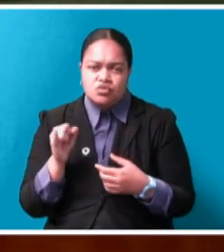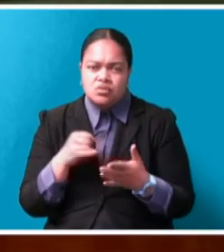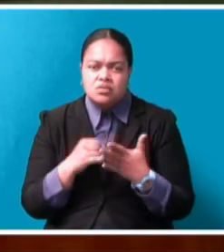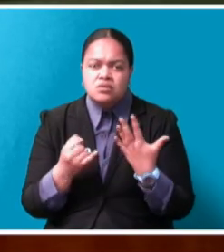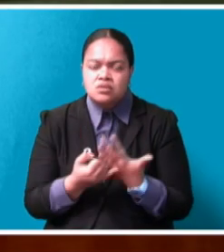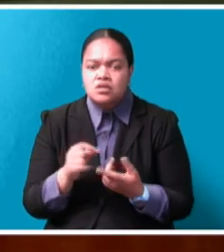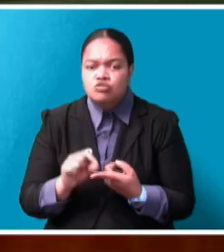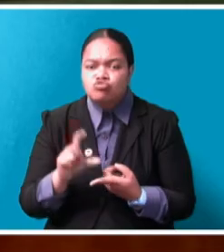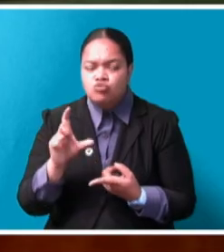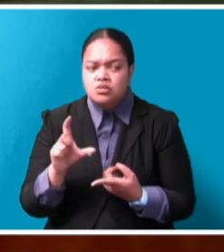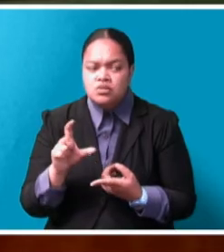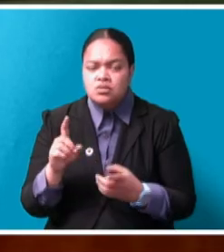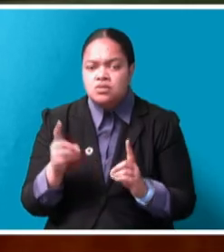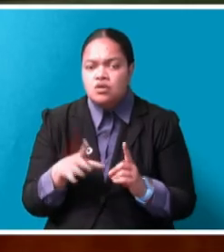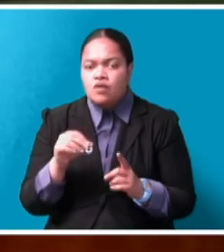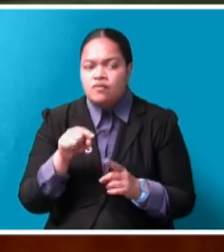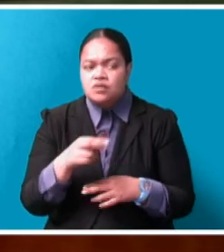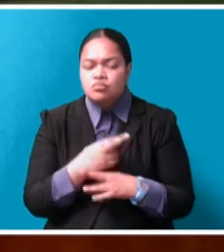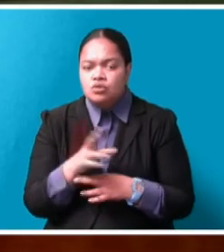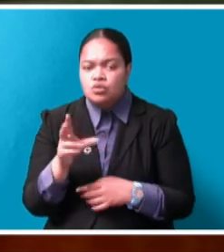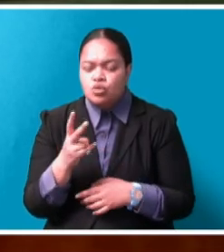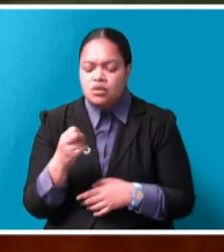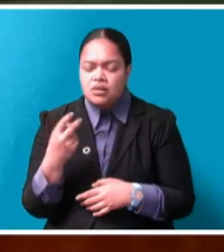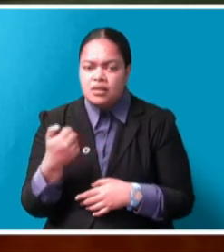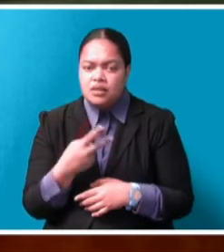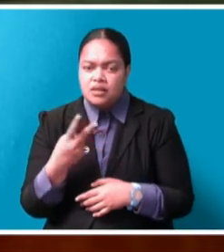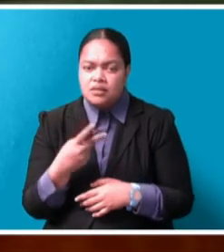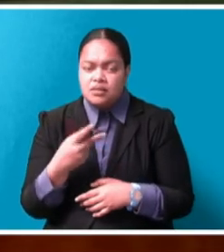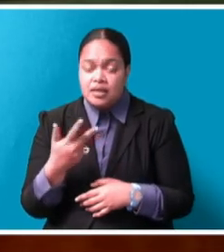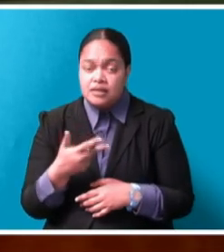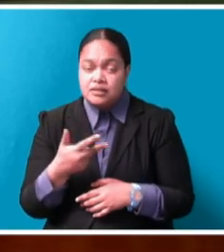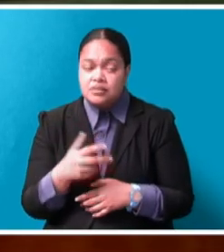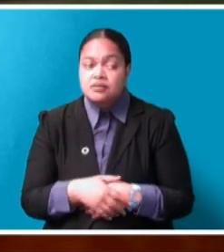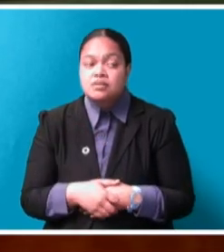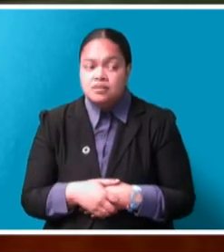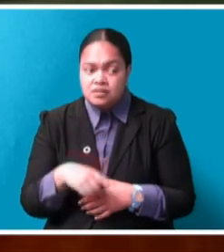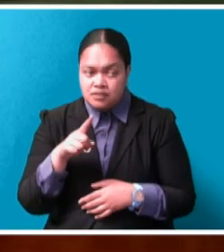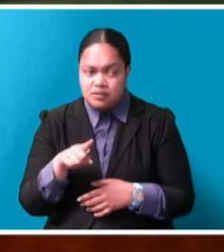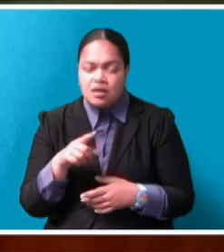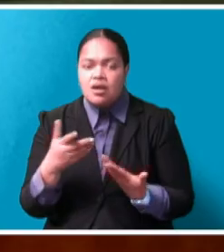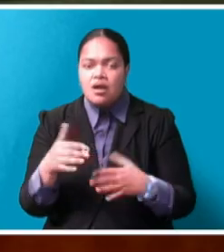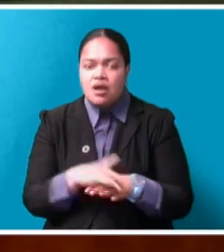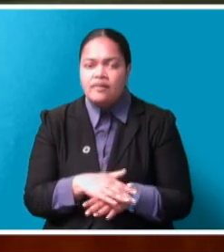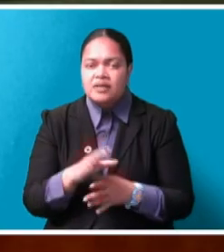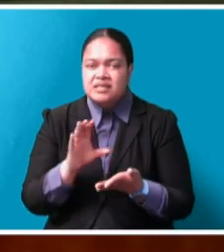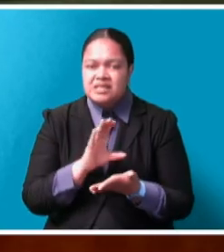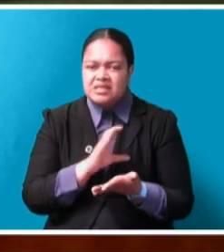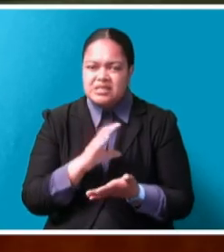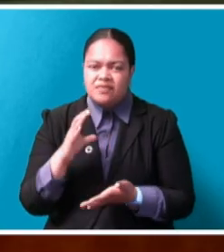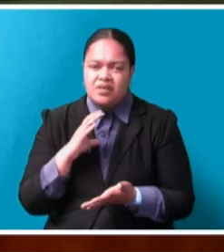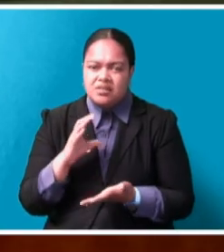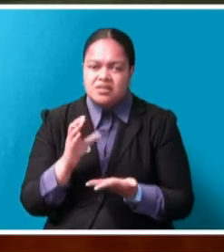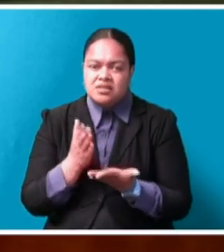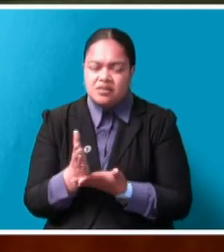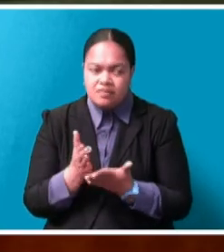increase the penetration of this product in 2018. The scheme initially covered civil servants and social welfare recipients.